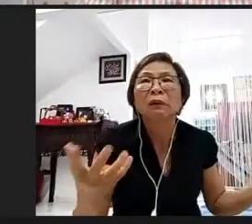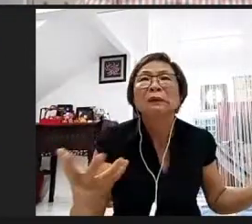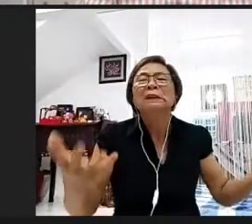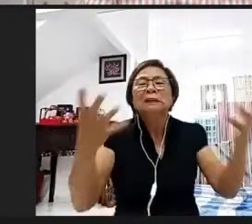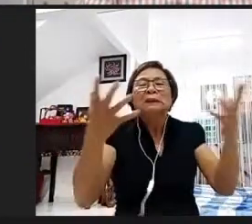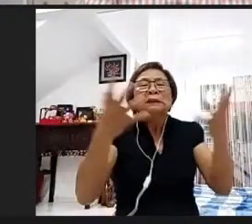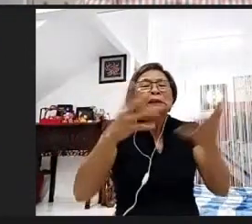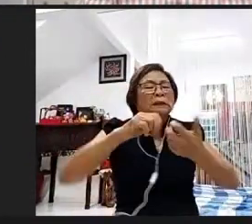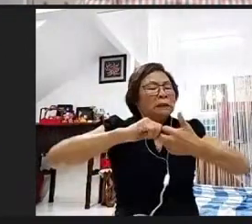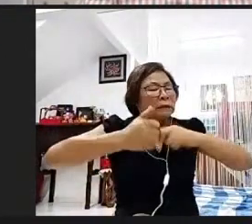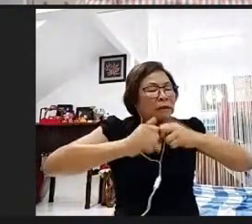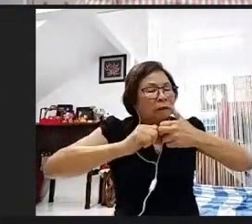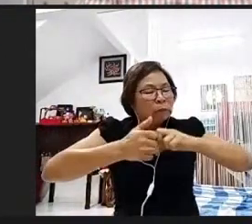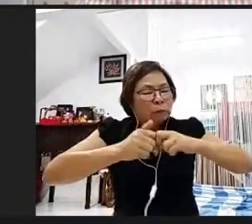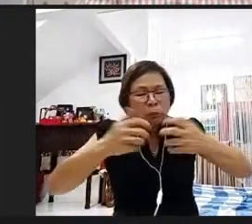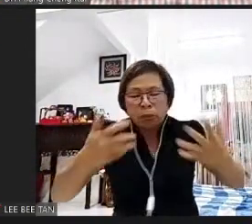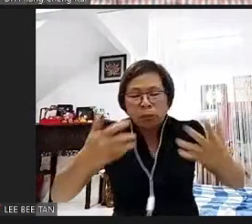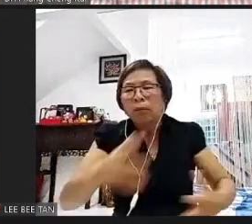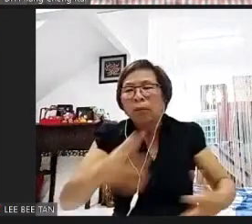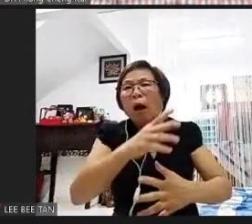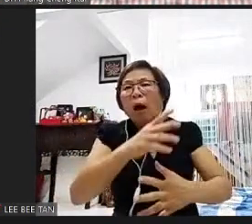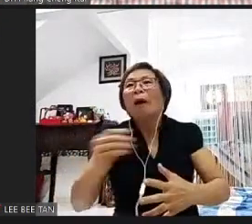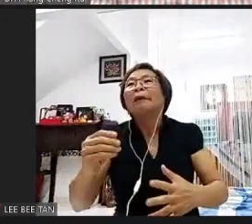predicament faced, and has